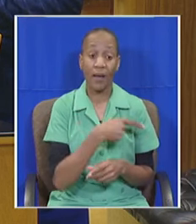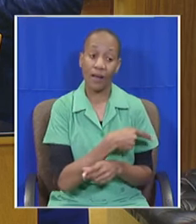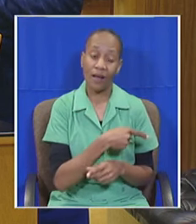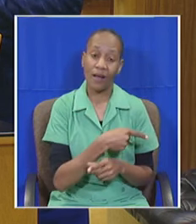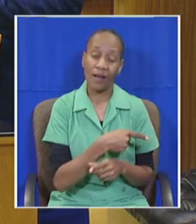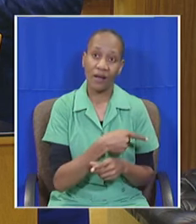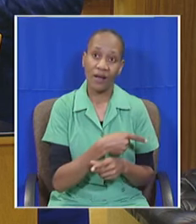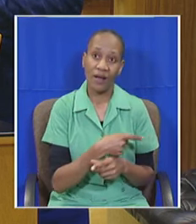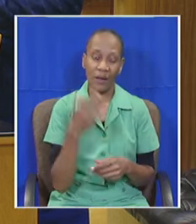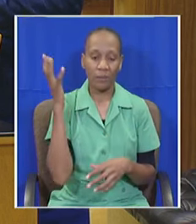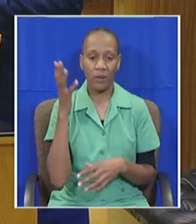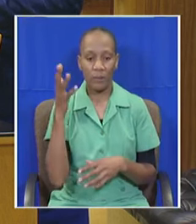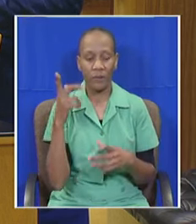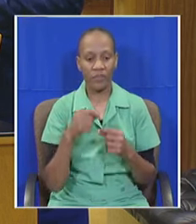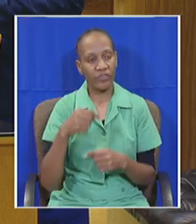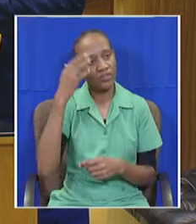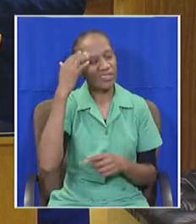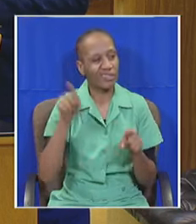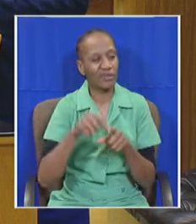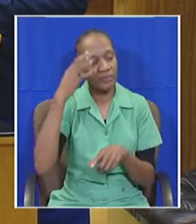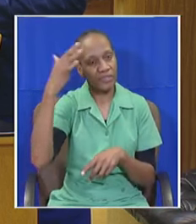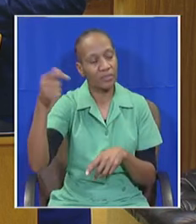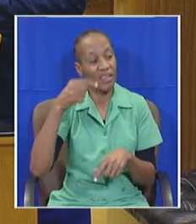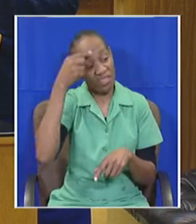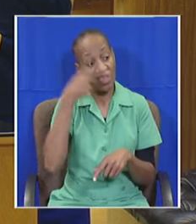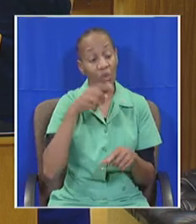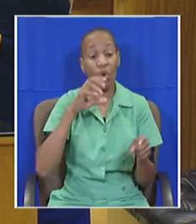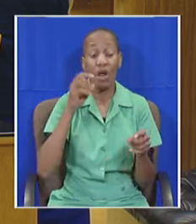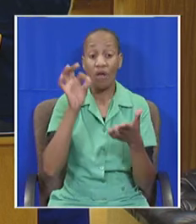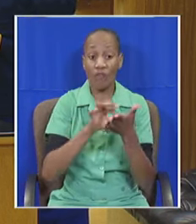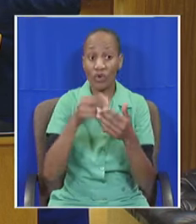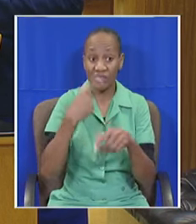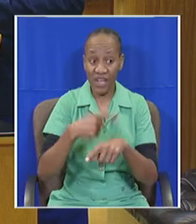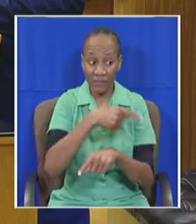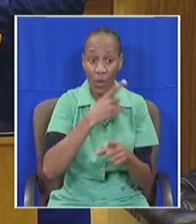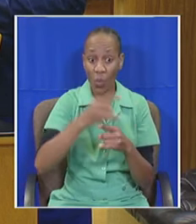so disillusioned thinking that he can win elections when he's just the